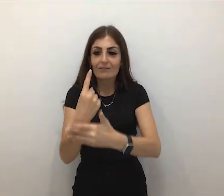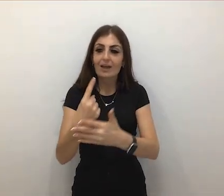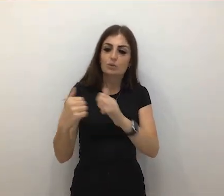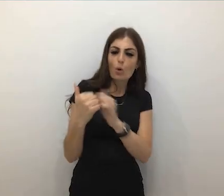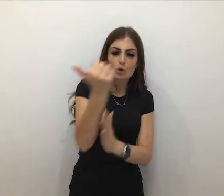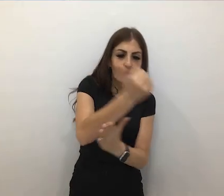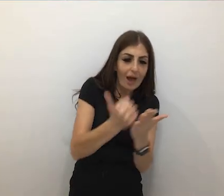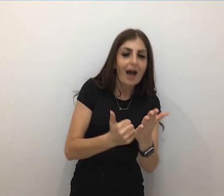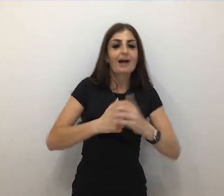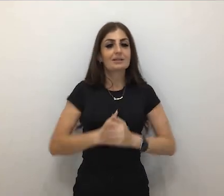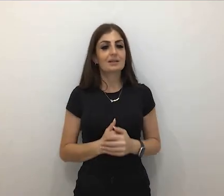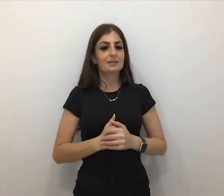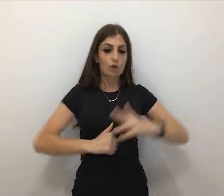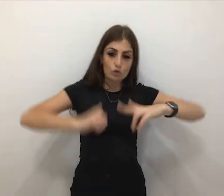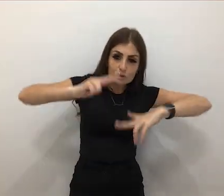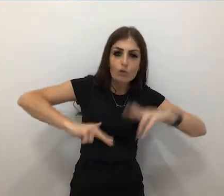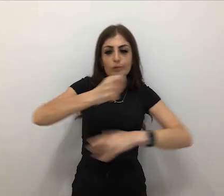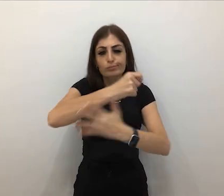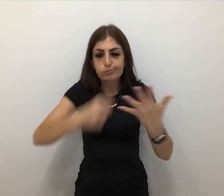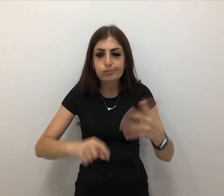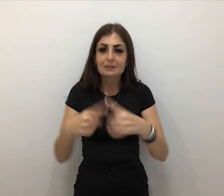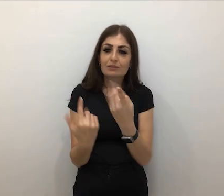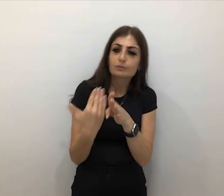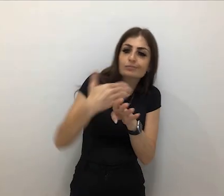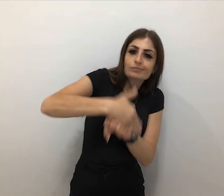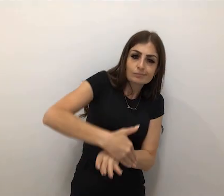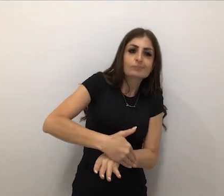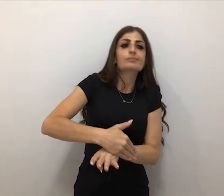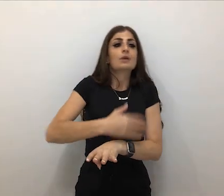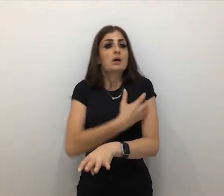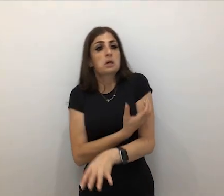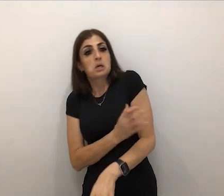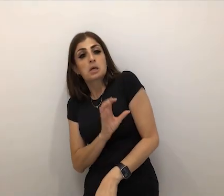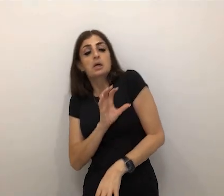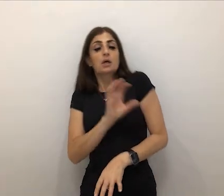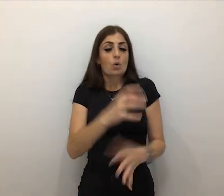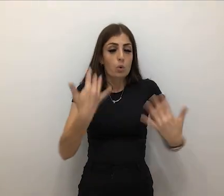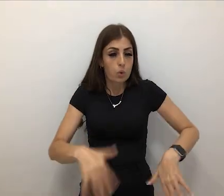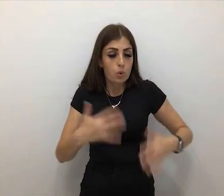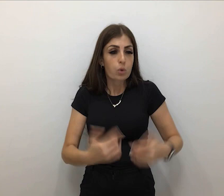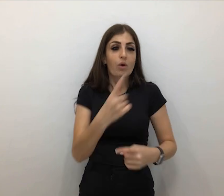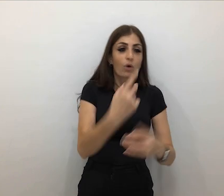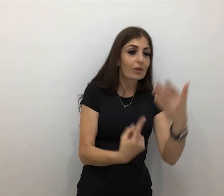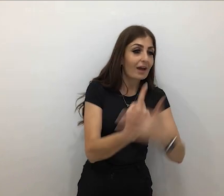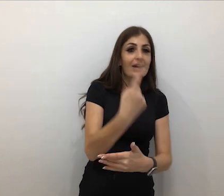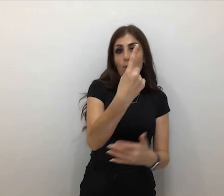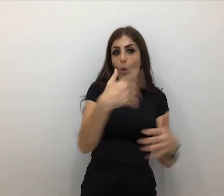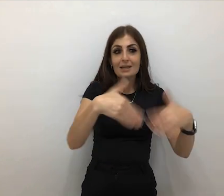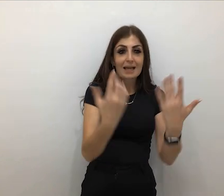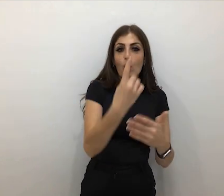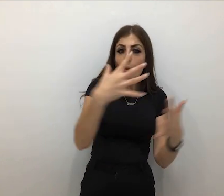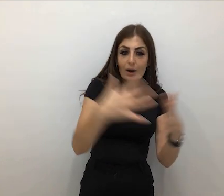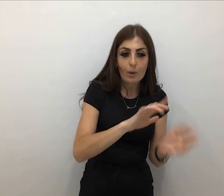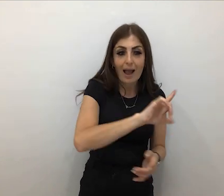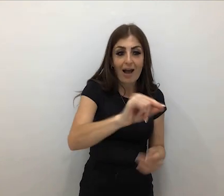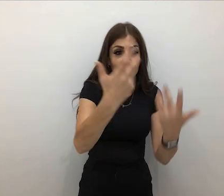you're working with construction, all this effort and energy goes into this event that happens for, say, a day or perhaps a week. But after that week or